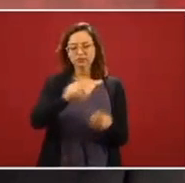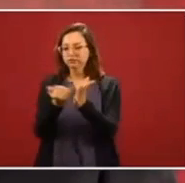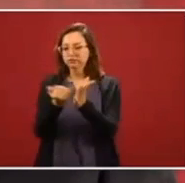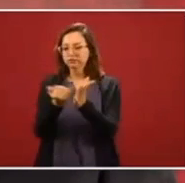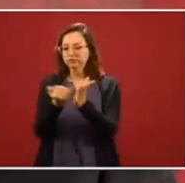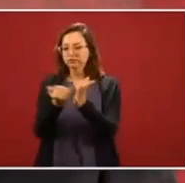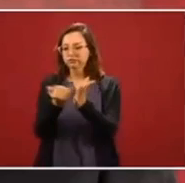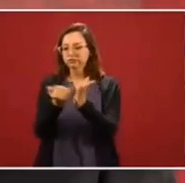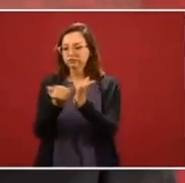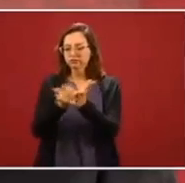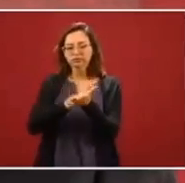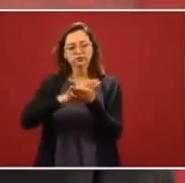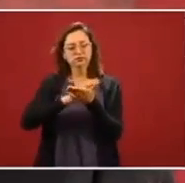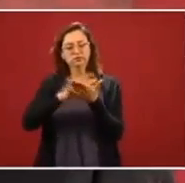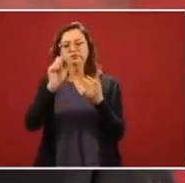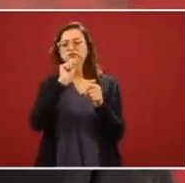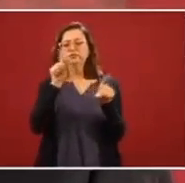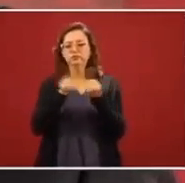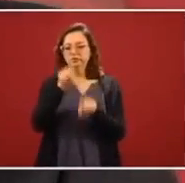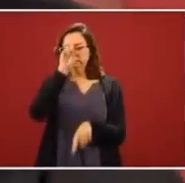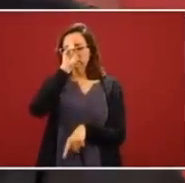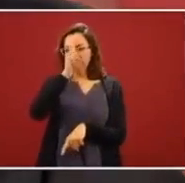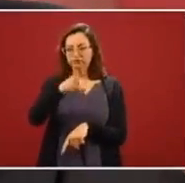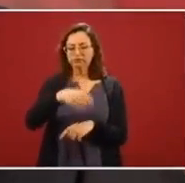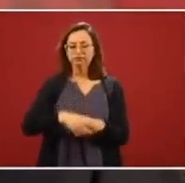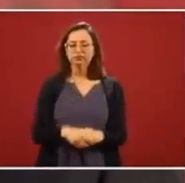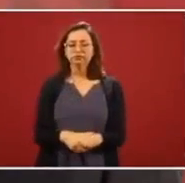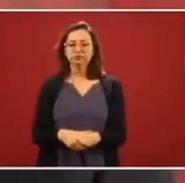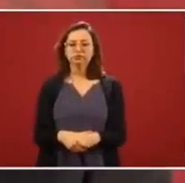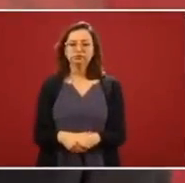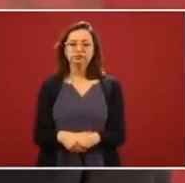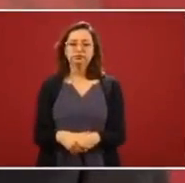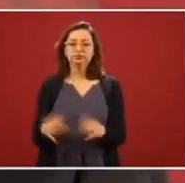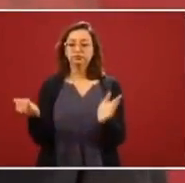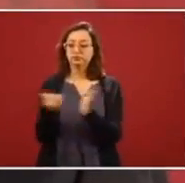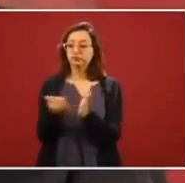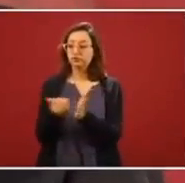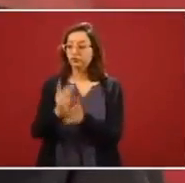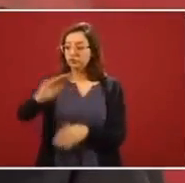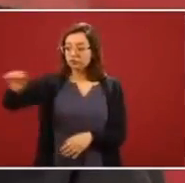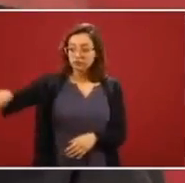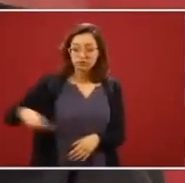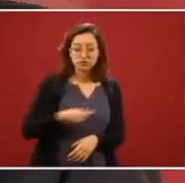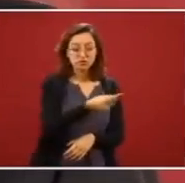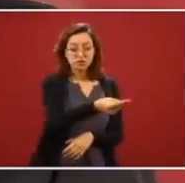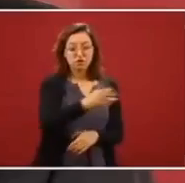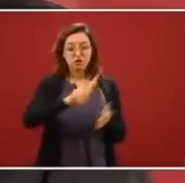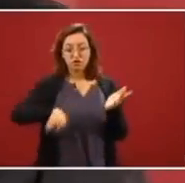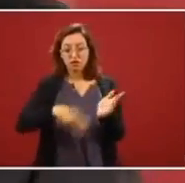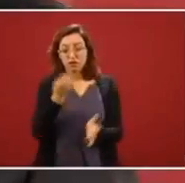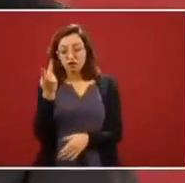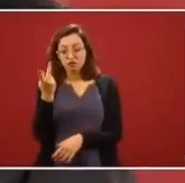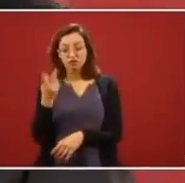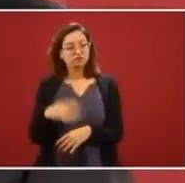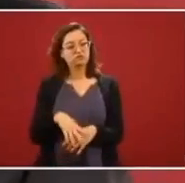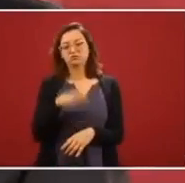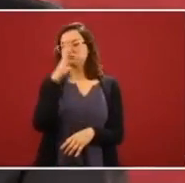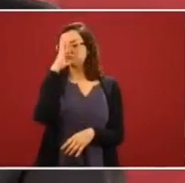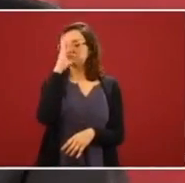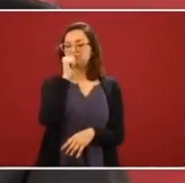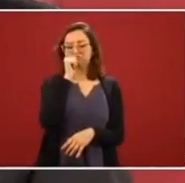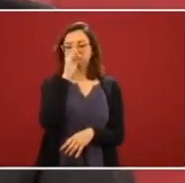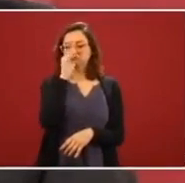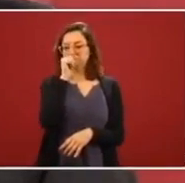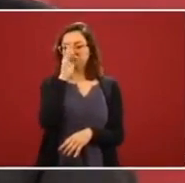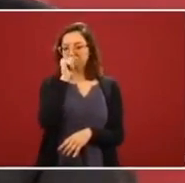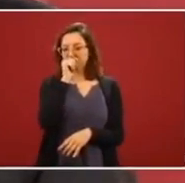prohibited. impuestos. No se pueden devolver impuestos. You así, cannot return a diestra taxes y siniestra.